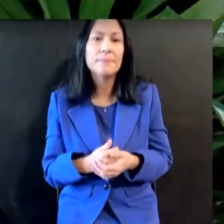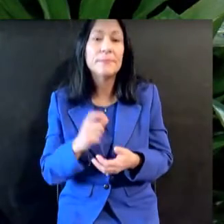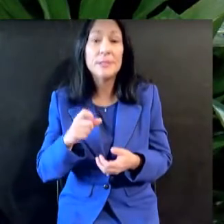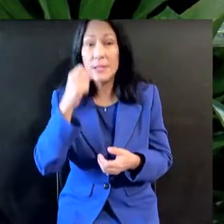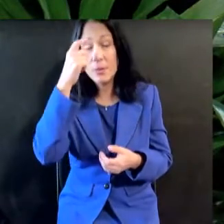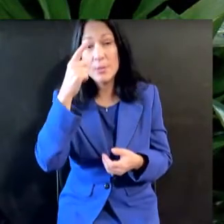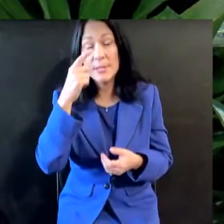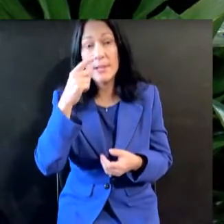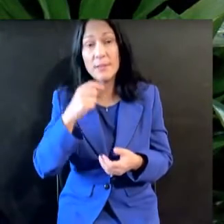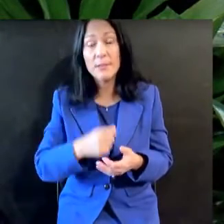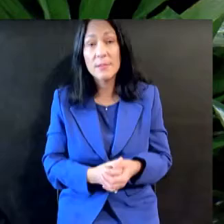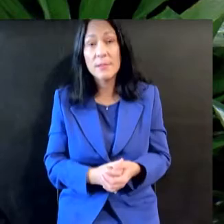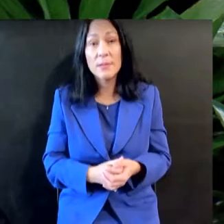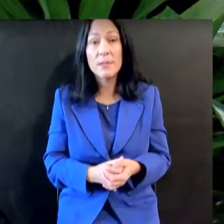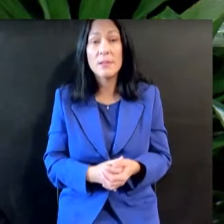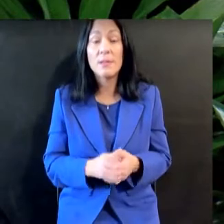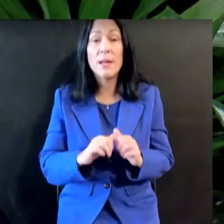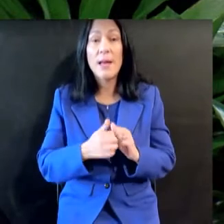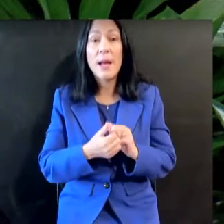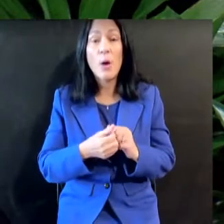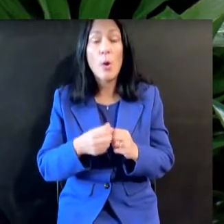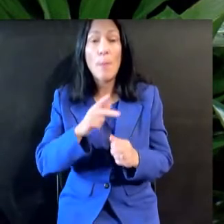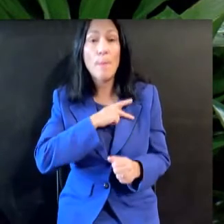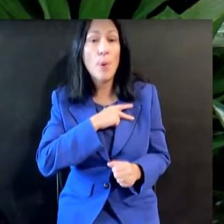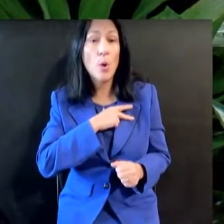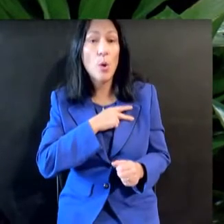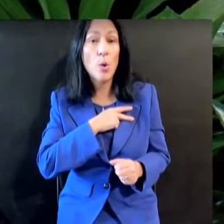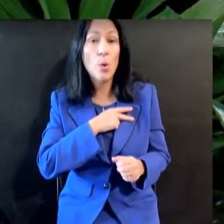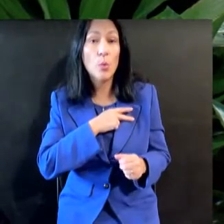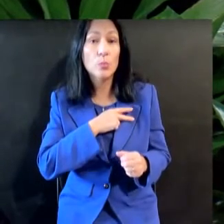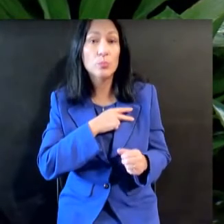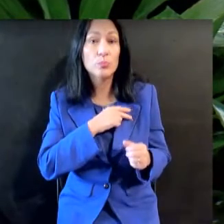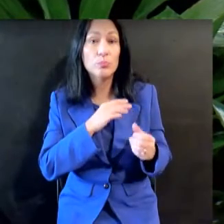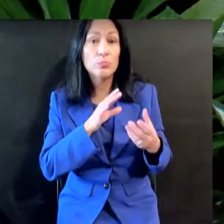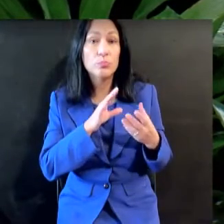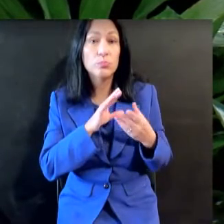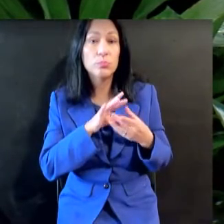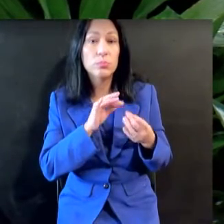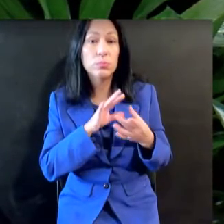this the way Paul phrases it elsewhere.